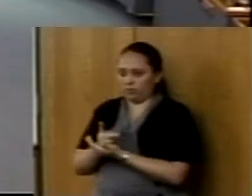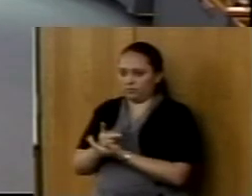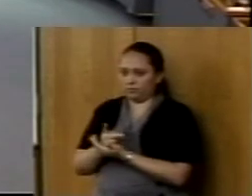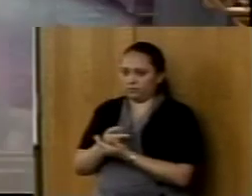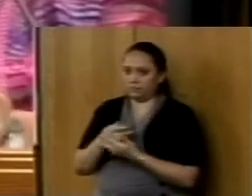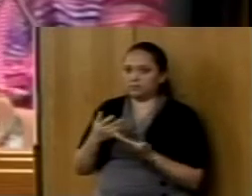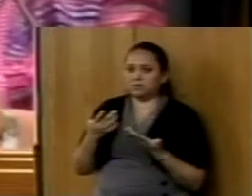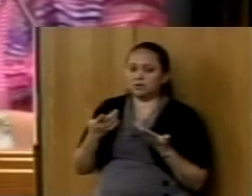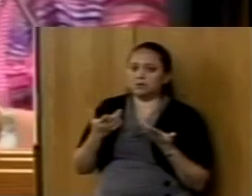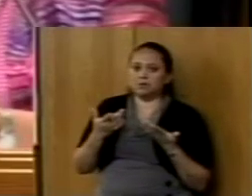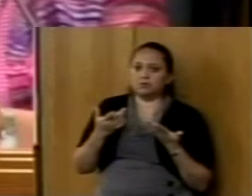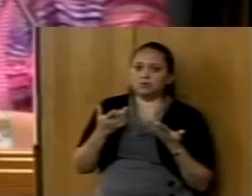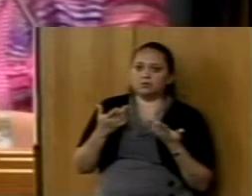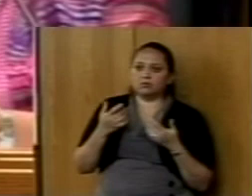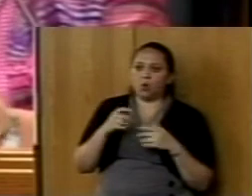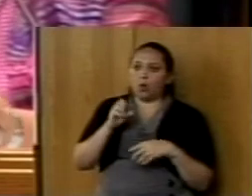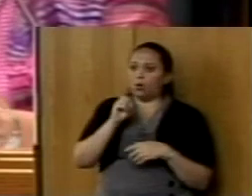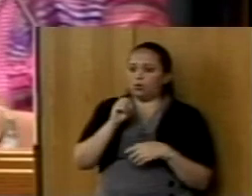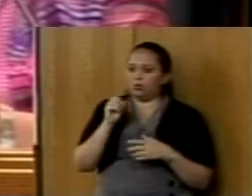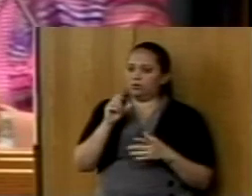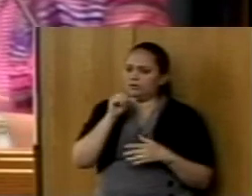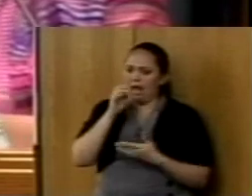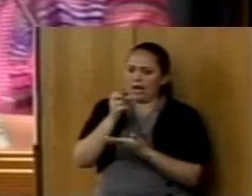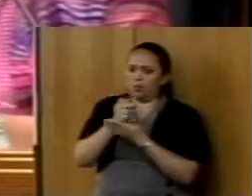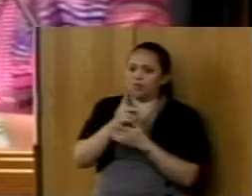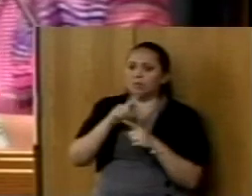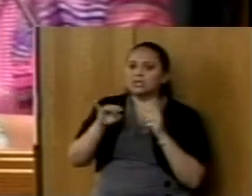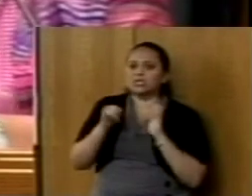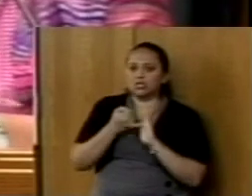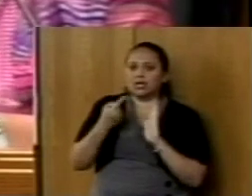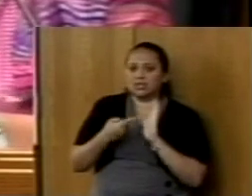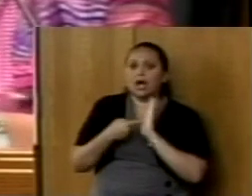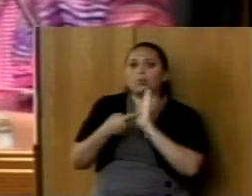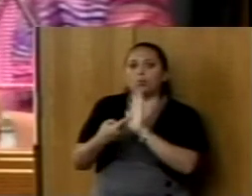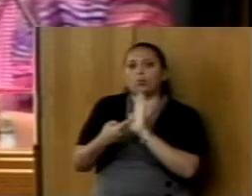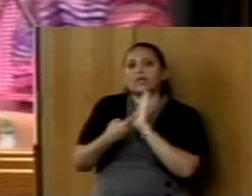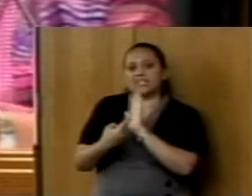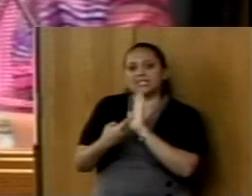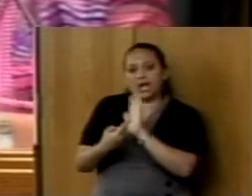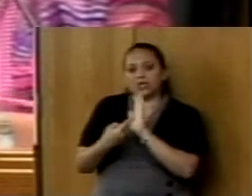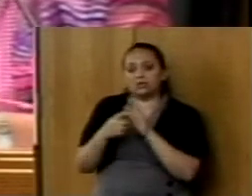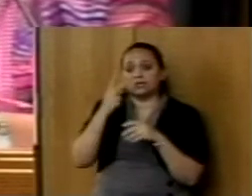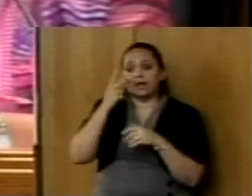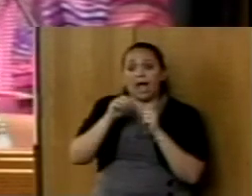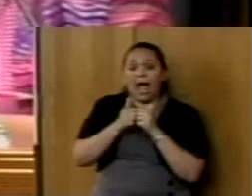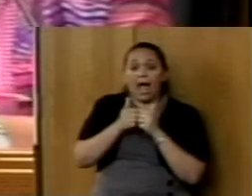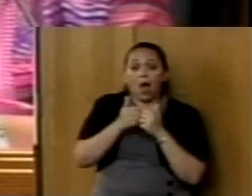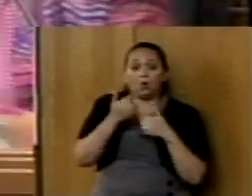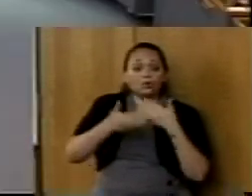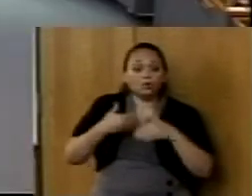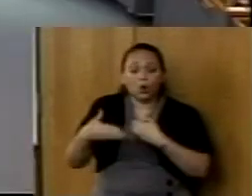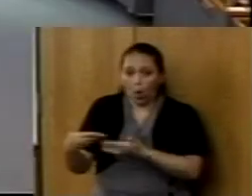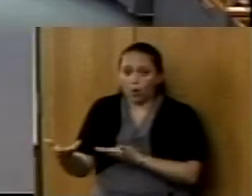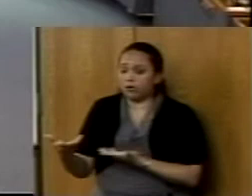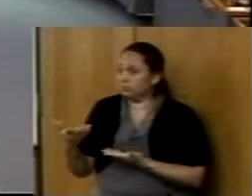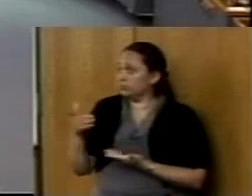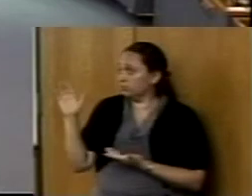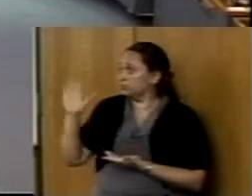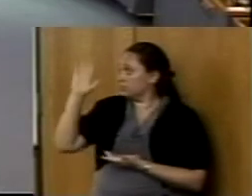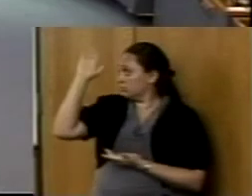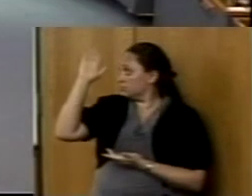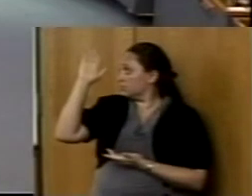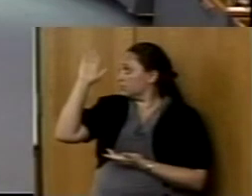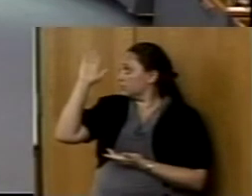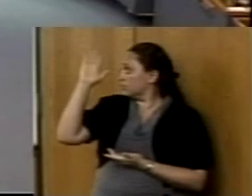and just to see how it's going. I agree that's something that's necessary. We can have a 1 year. Does that have to be in the motion? Mr. Aguilar, would you like to amend your